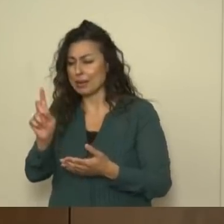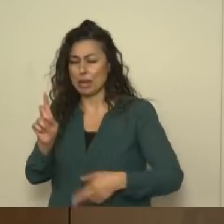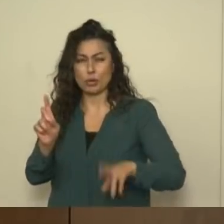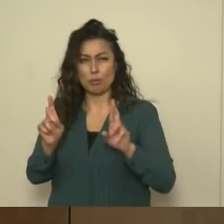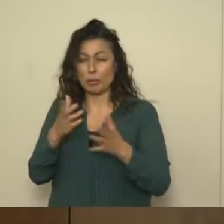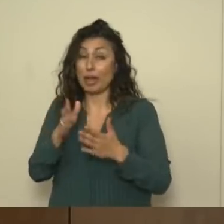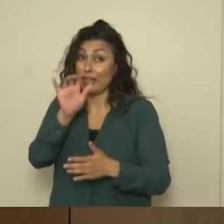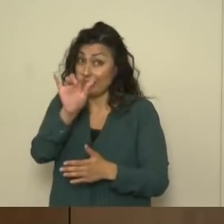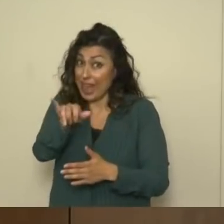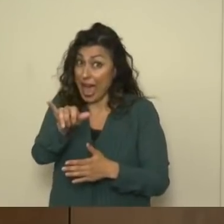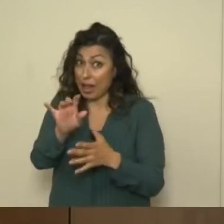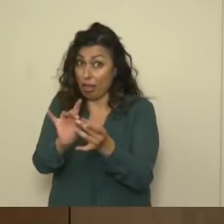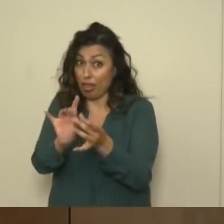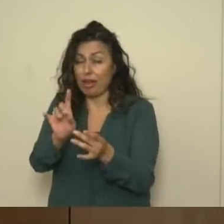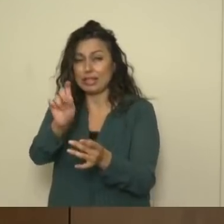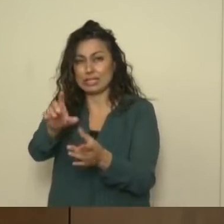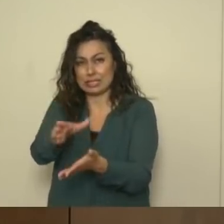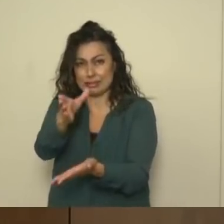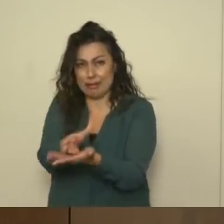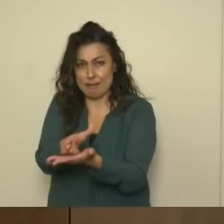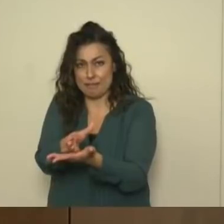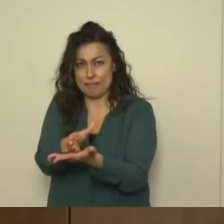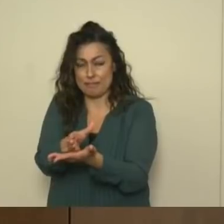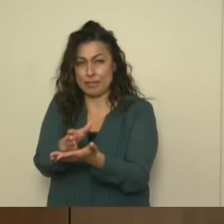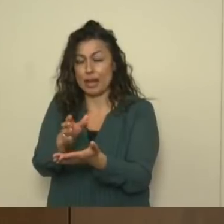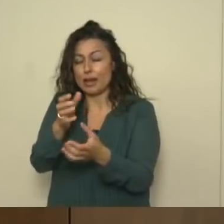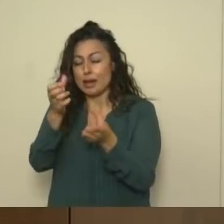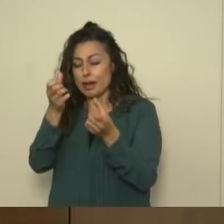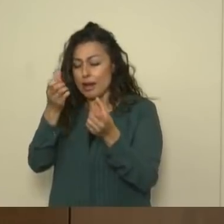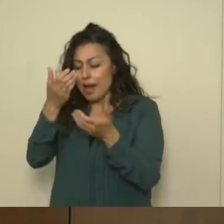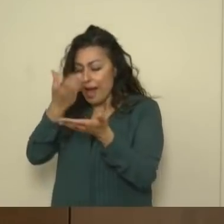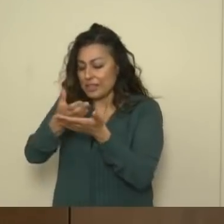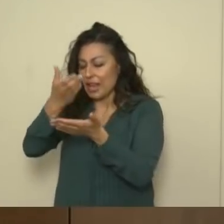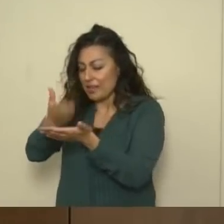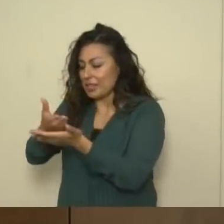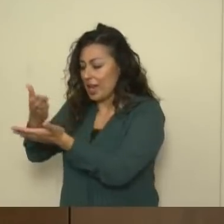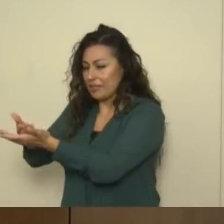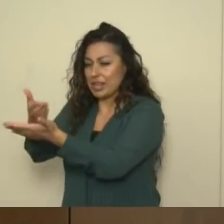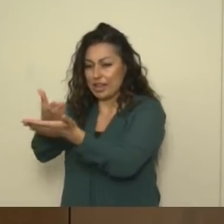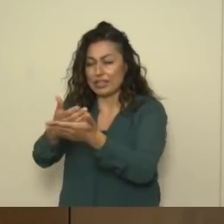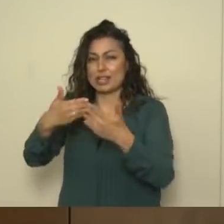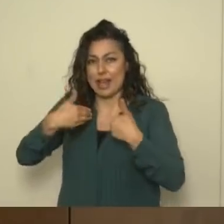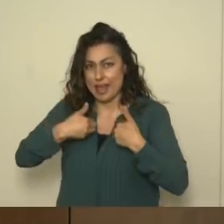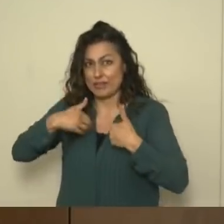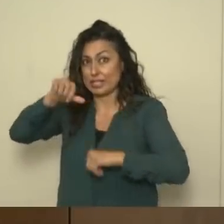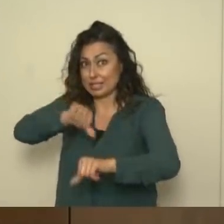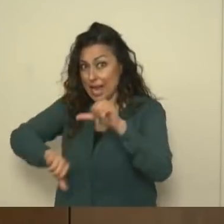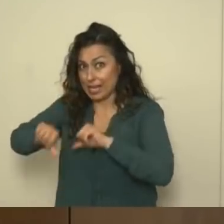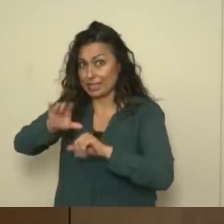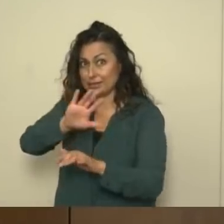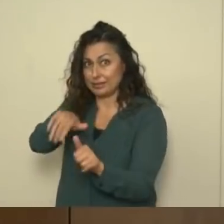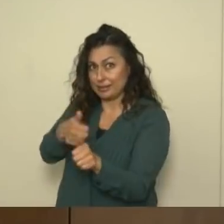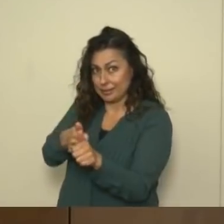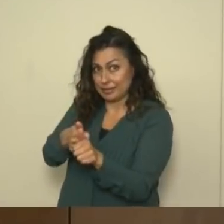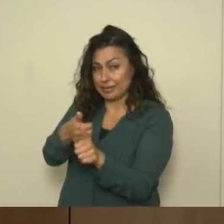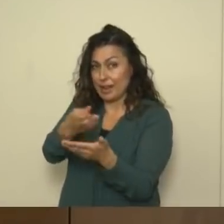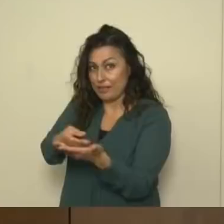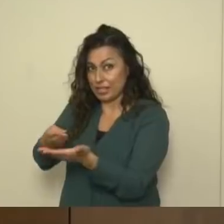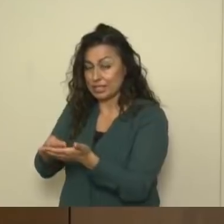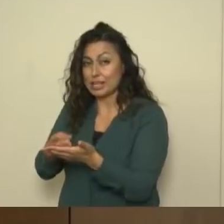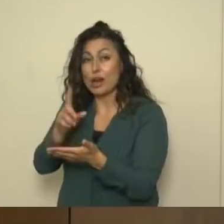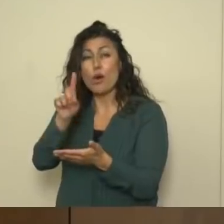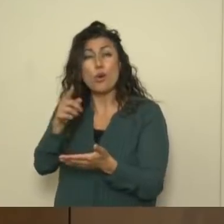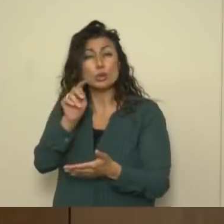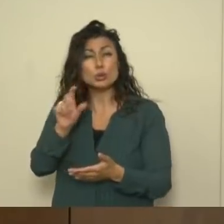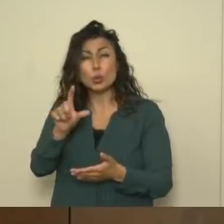to stop. There is unequivocal evidence, and the only, let me do it again, the only tool, and enforcement,